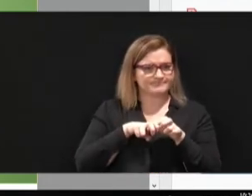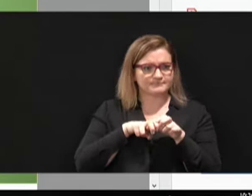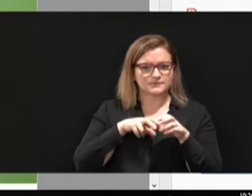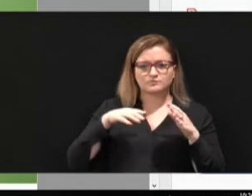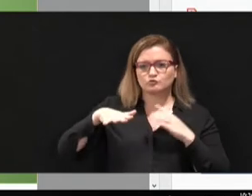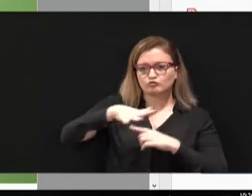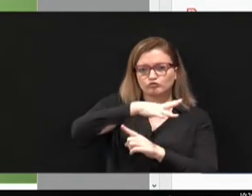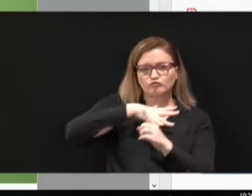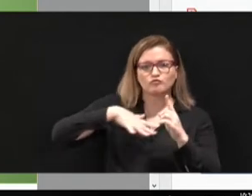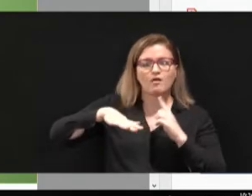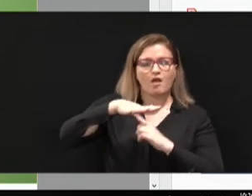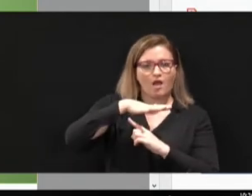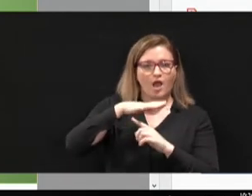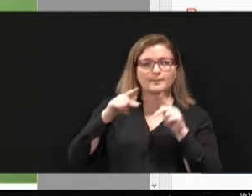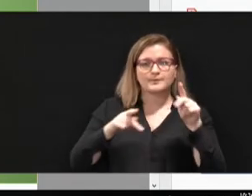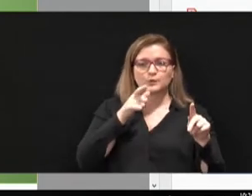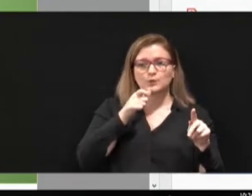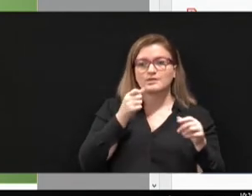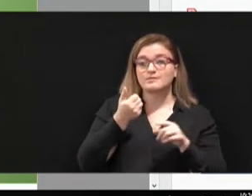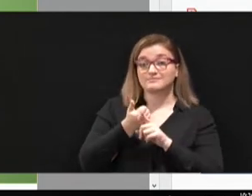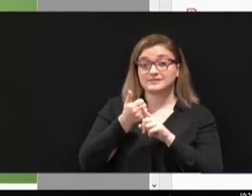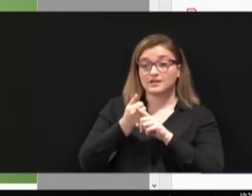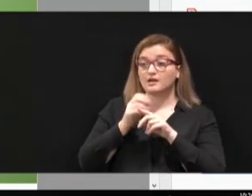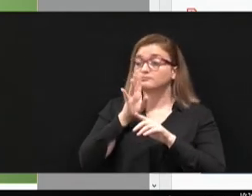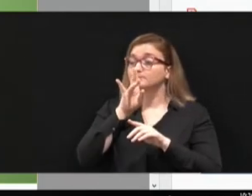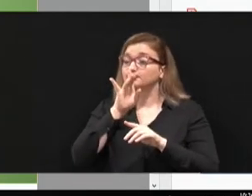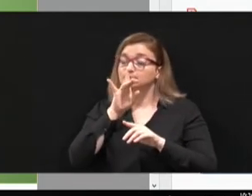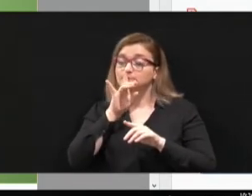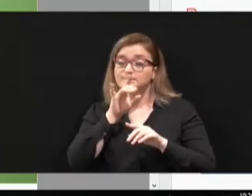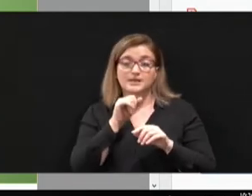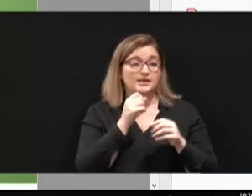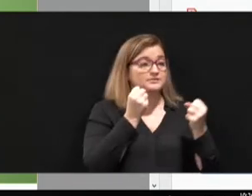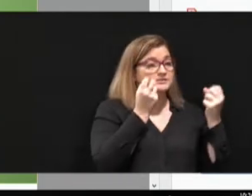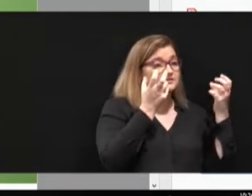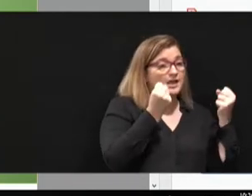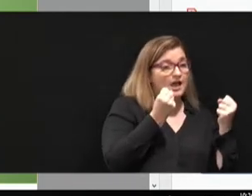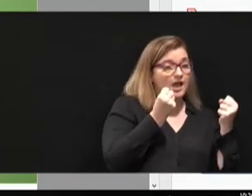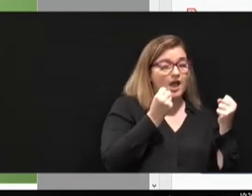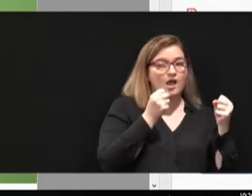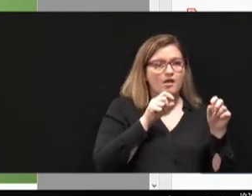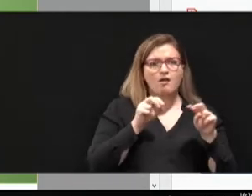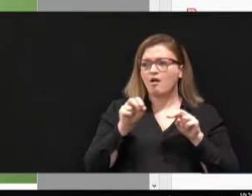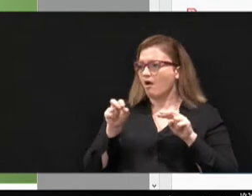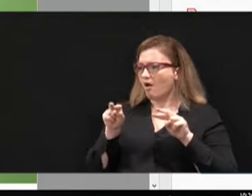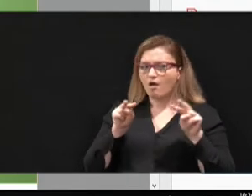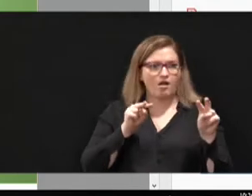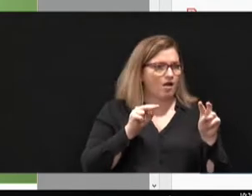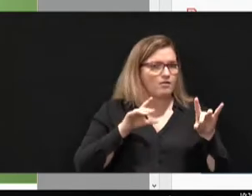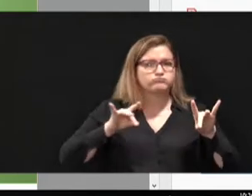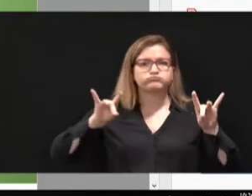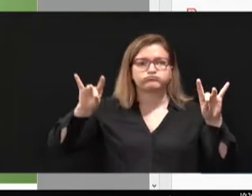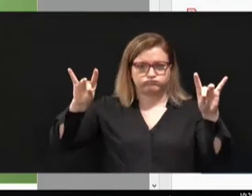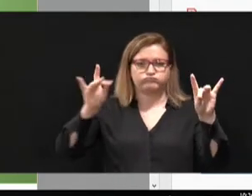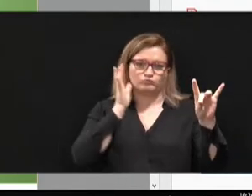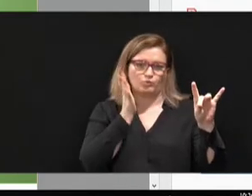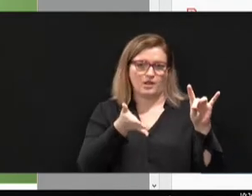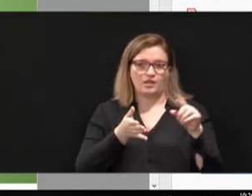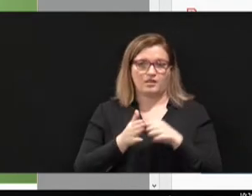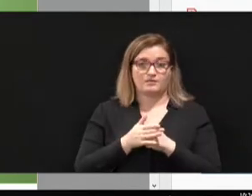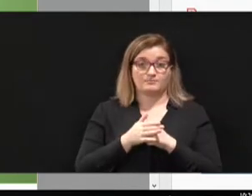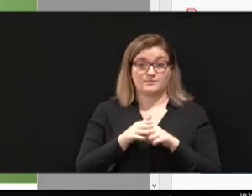But reading and writing are fairly recent. I mean, really, universal literacy has only been in since the